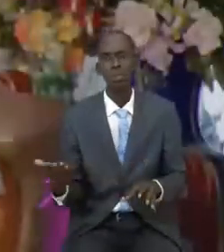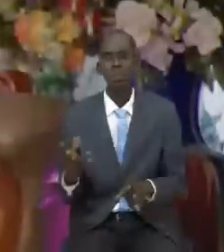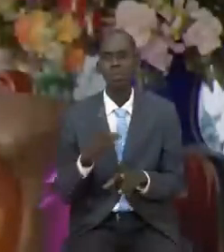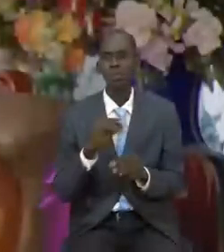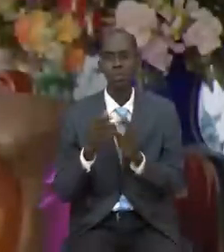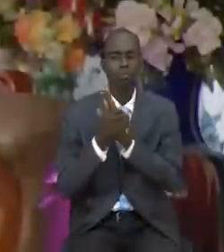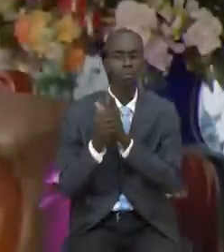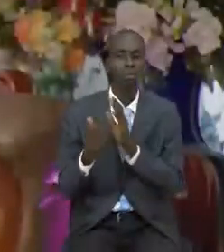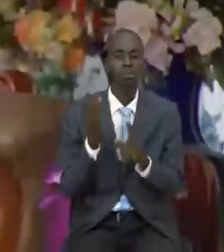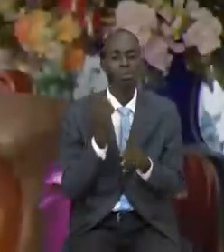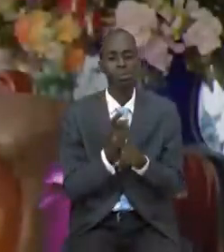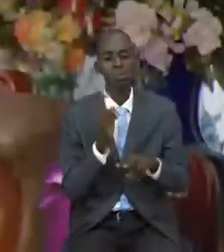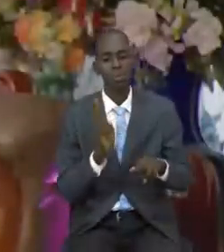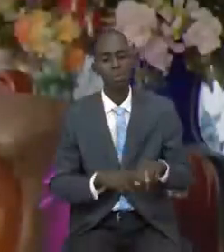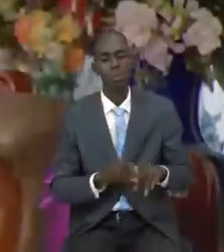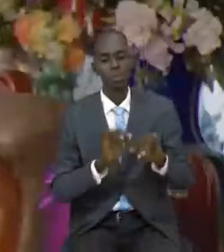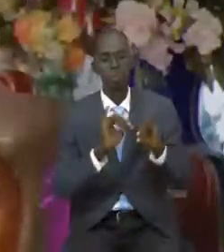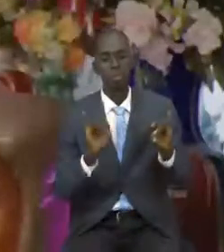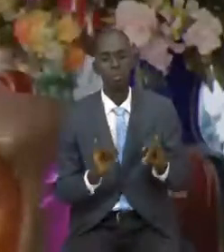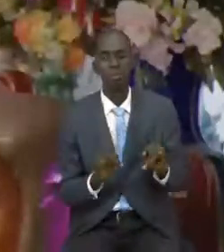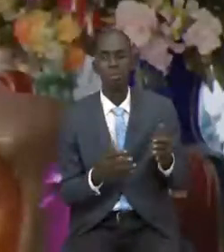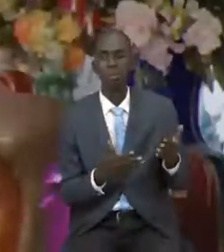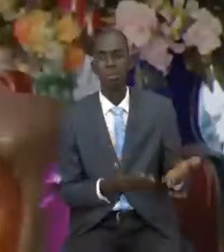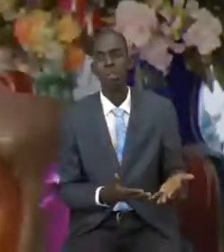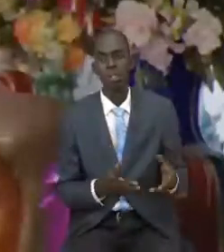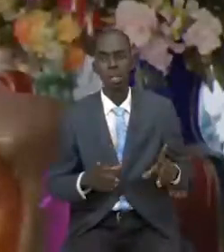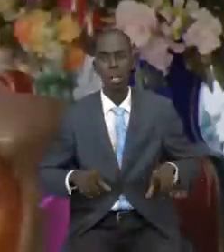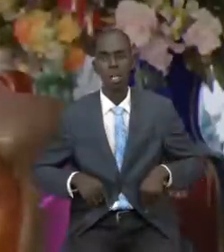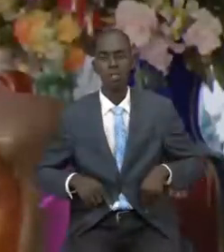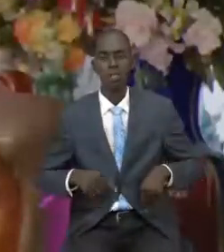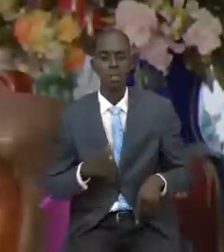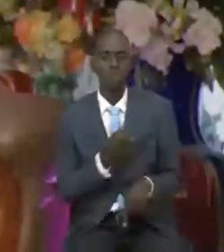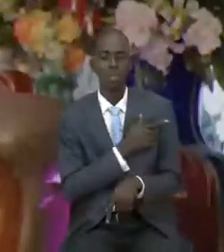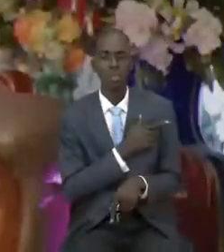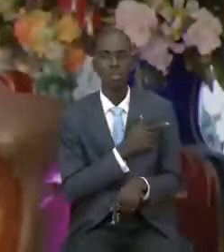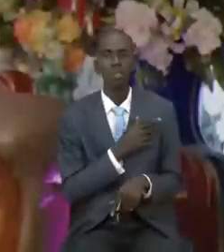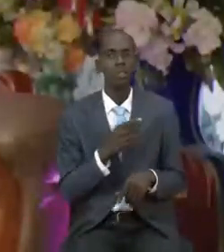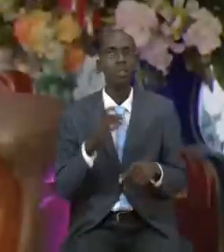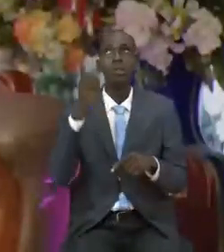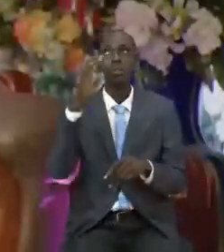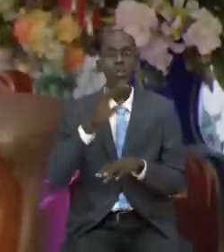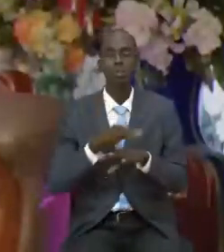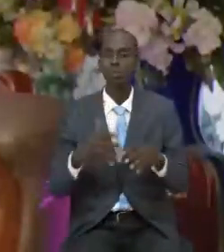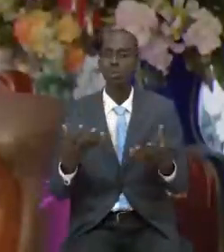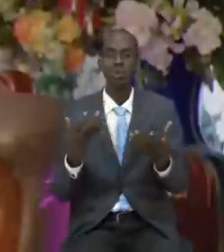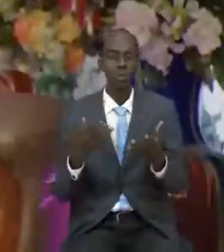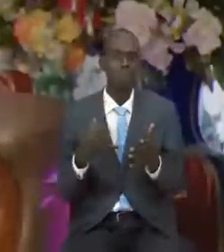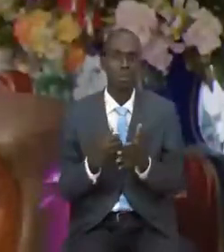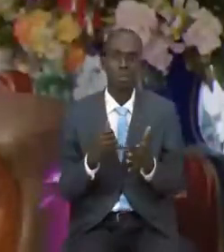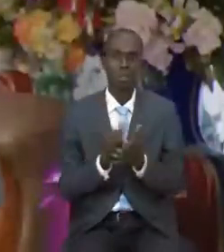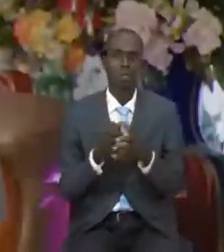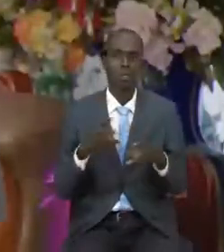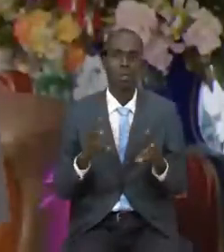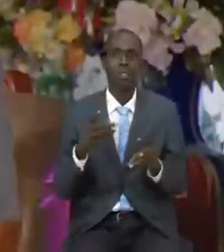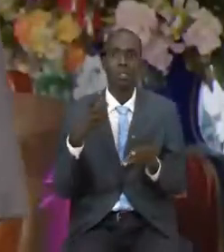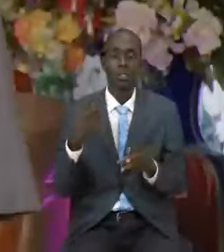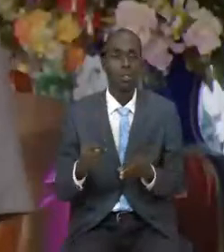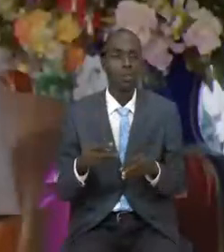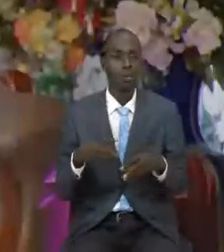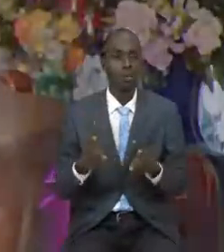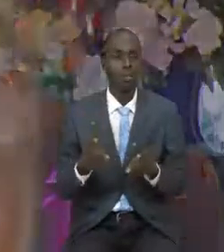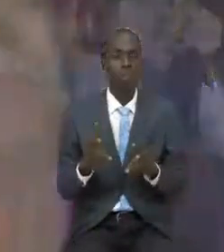just there. It doesn't work that way. The way he gives us our daily bread is